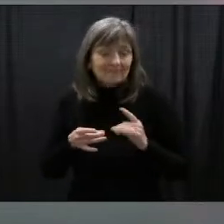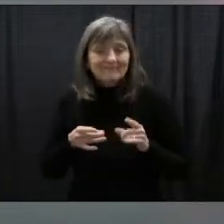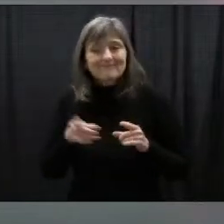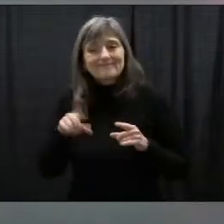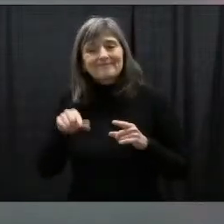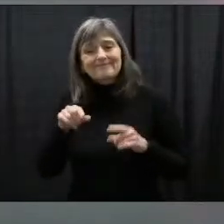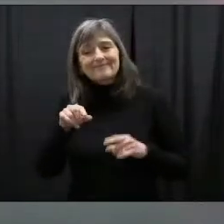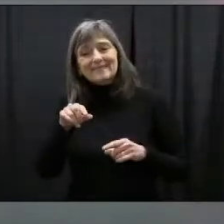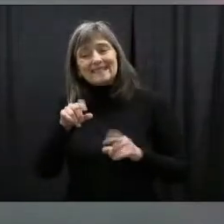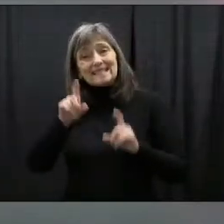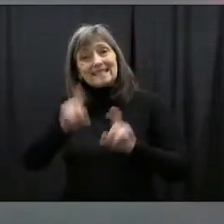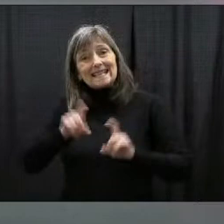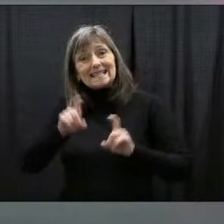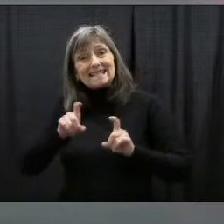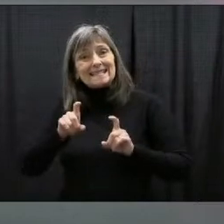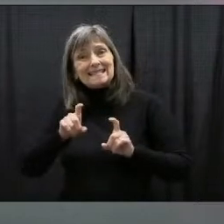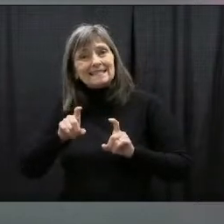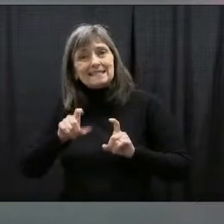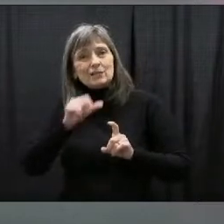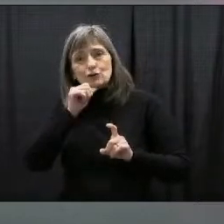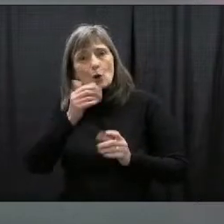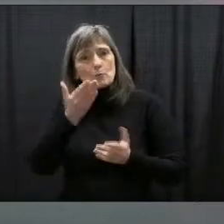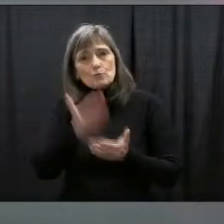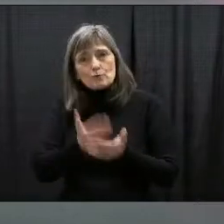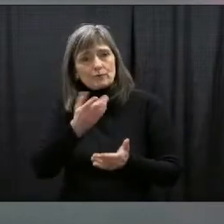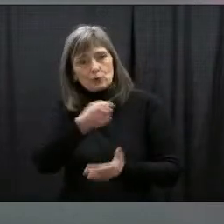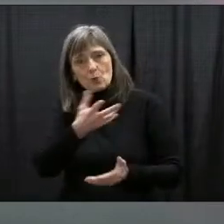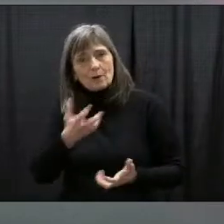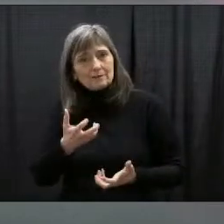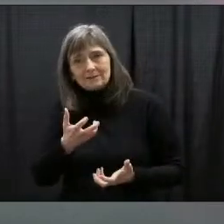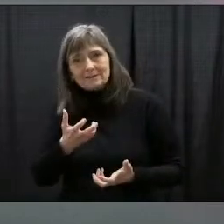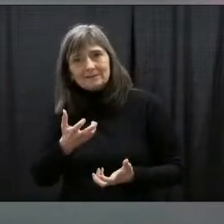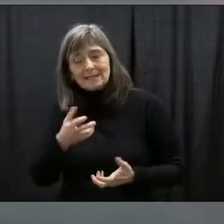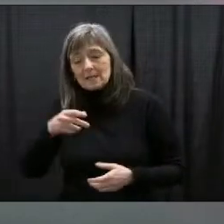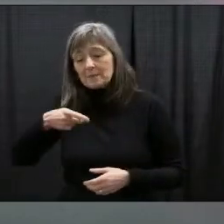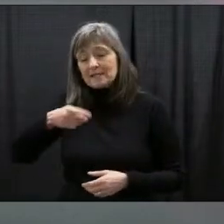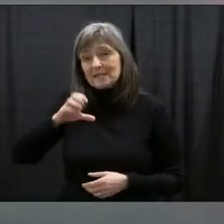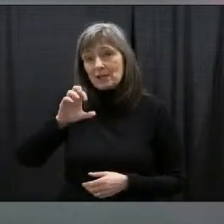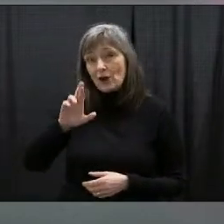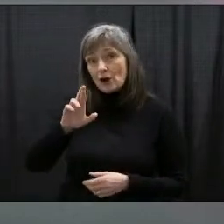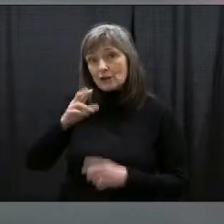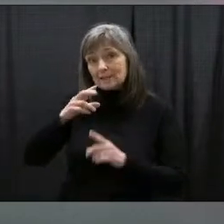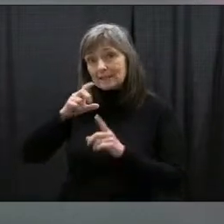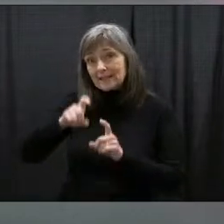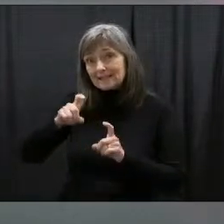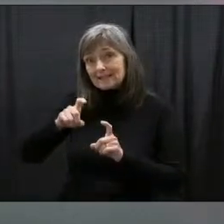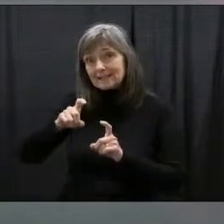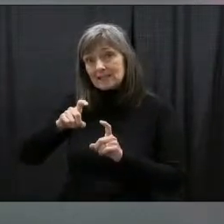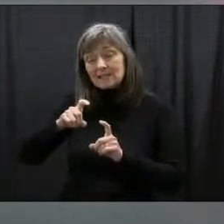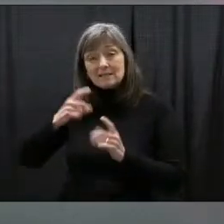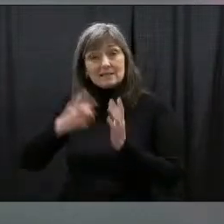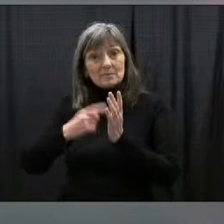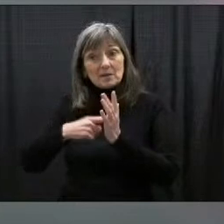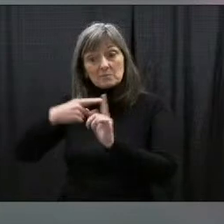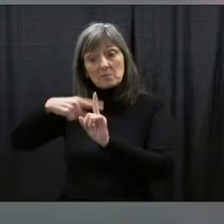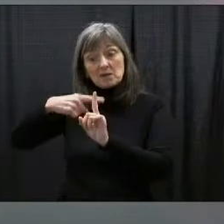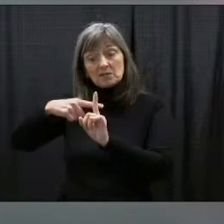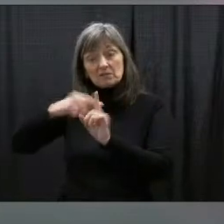these tests will not do what you wish them to do. A PCR test can remain positive for up to 90